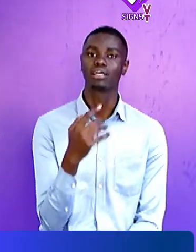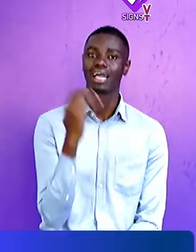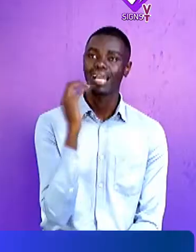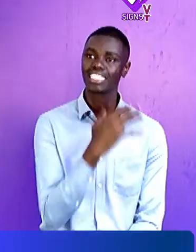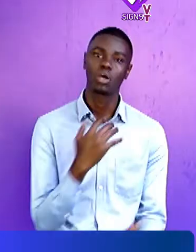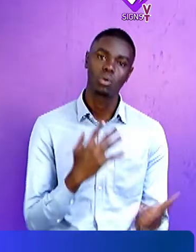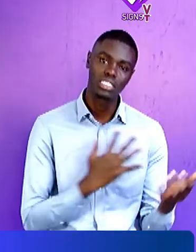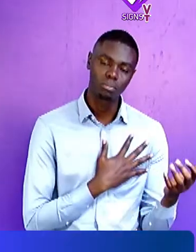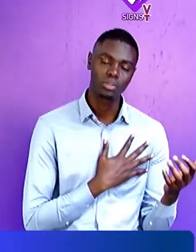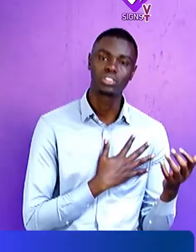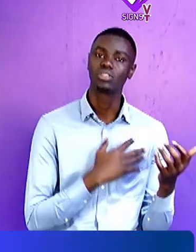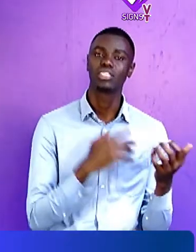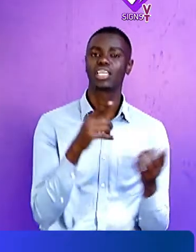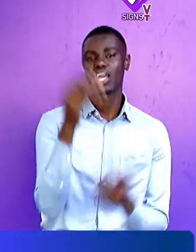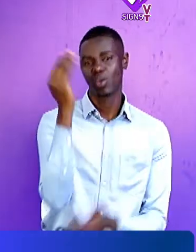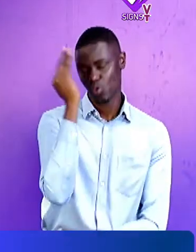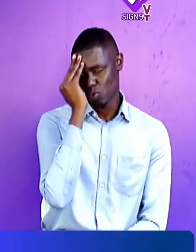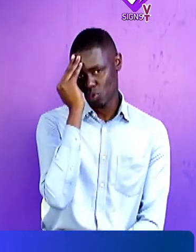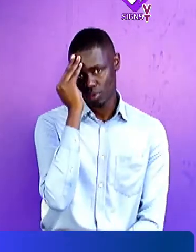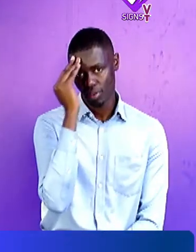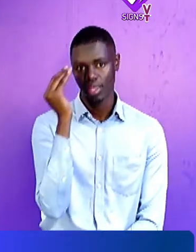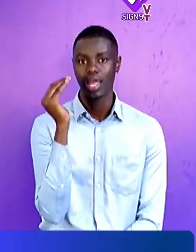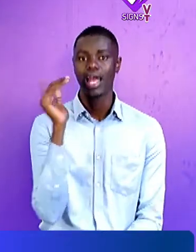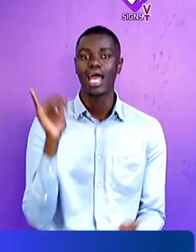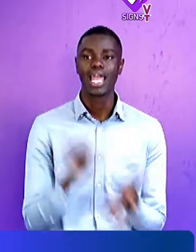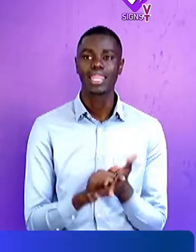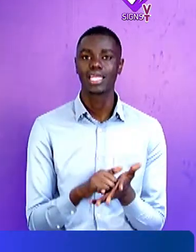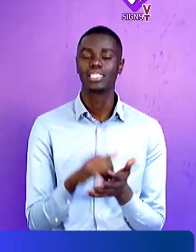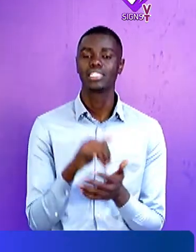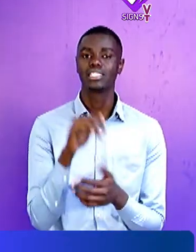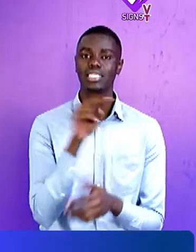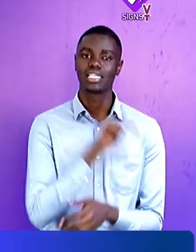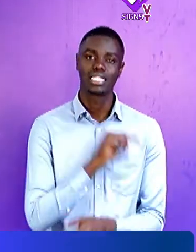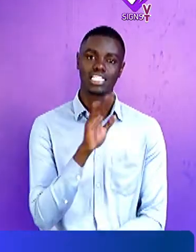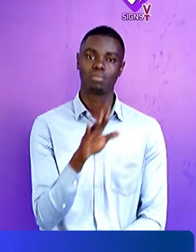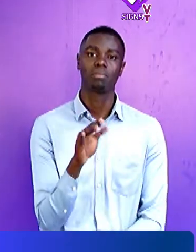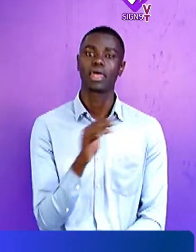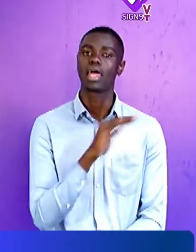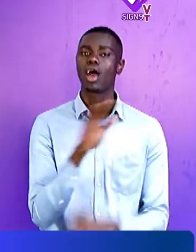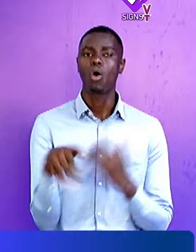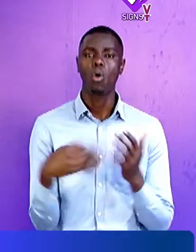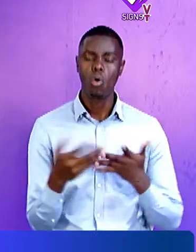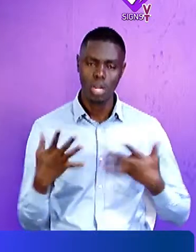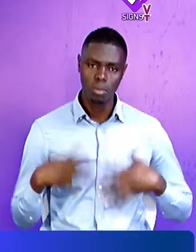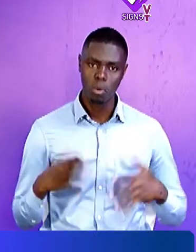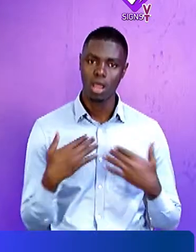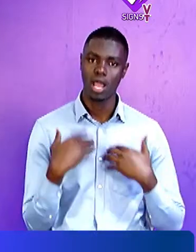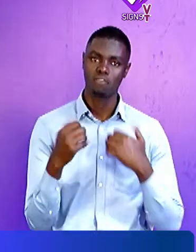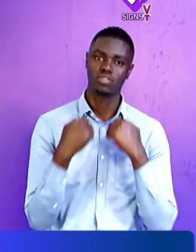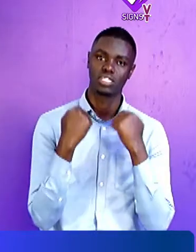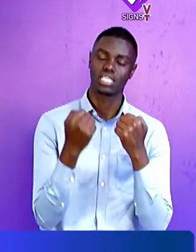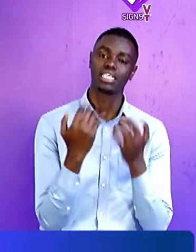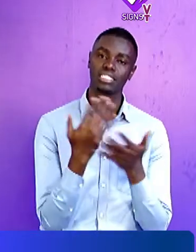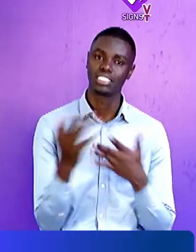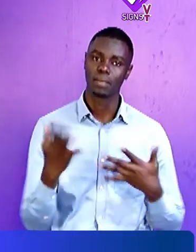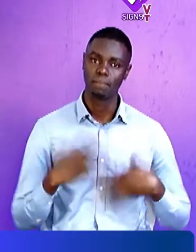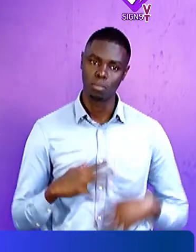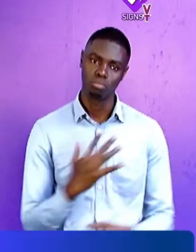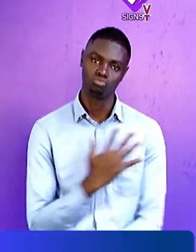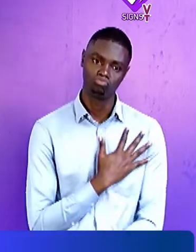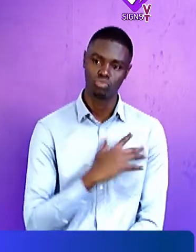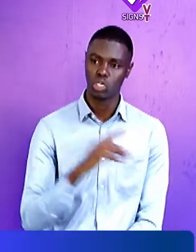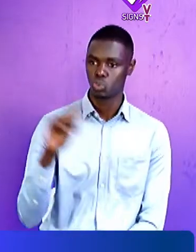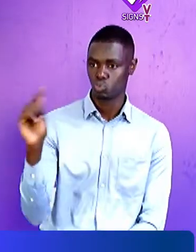to, you know, isn't it? And that is not his nature. Everybody has their strength. Yeah. Some people are patriotic to